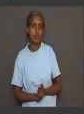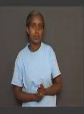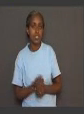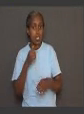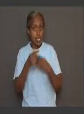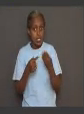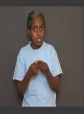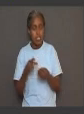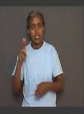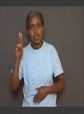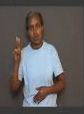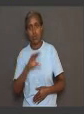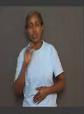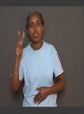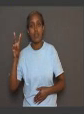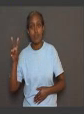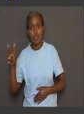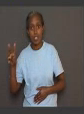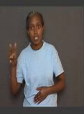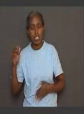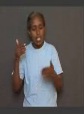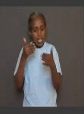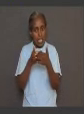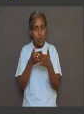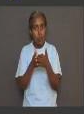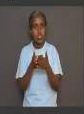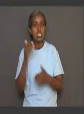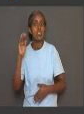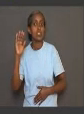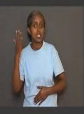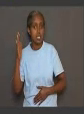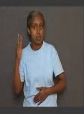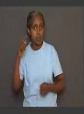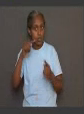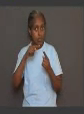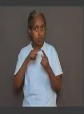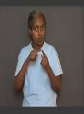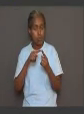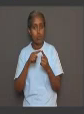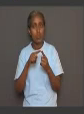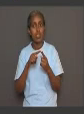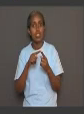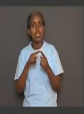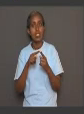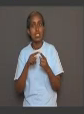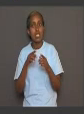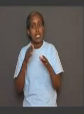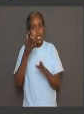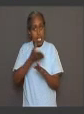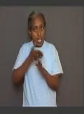Since u and v so closely resemble two of the sides of a